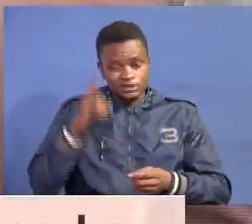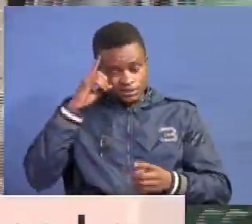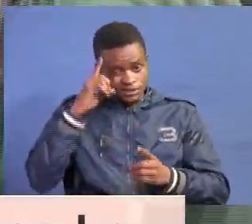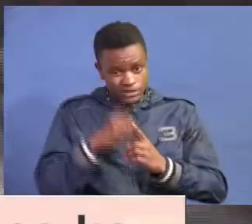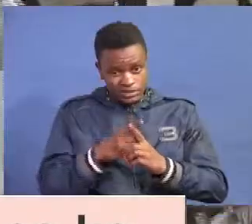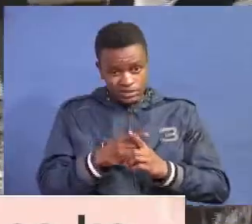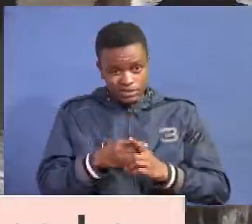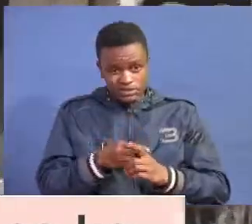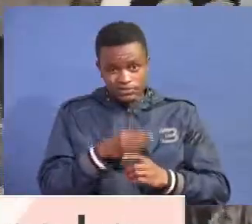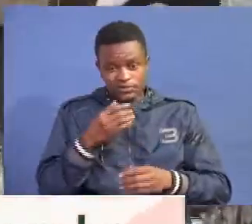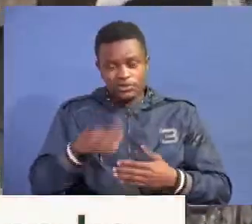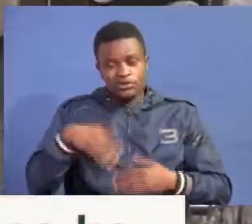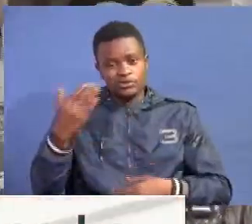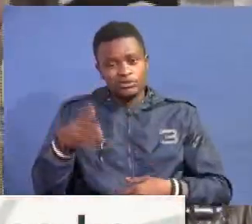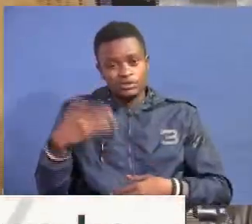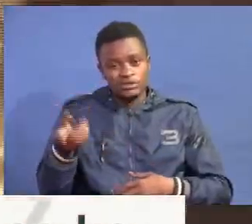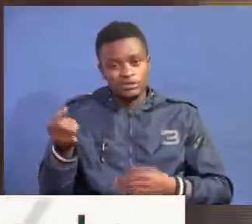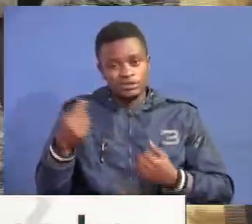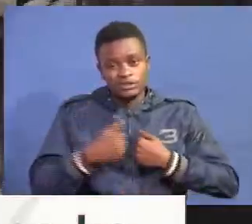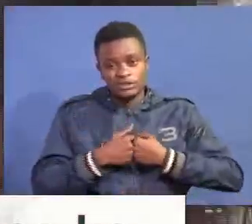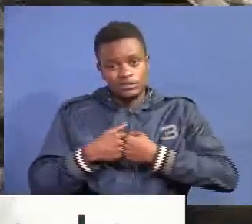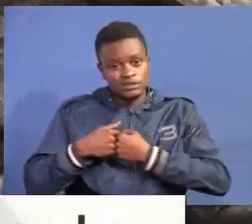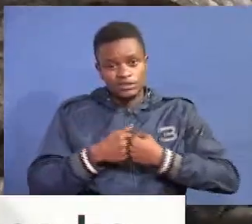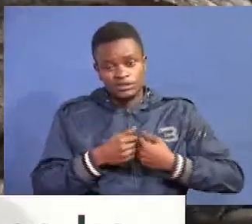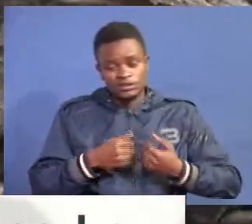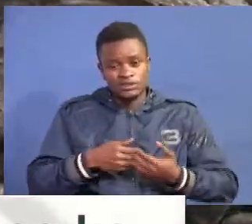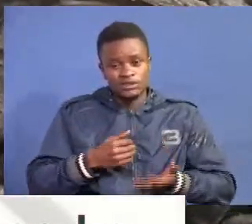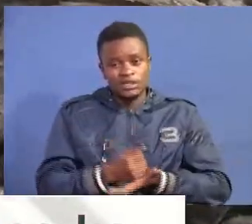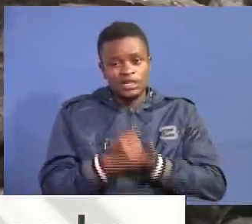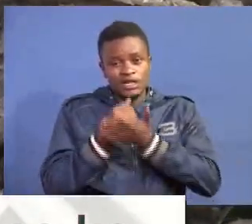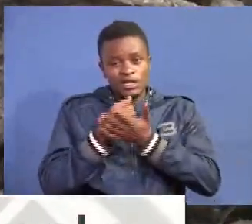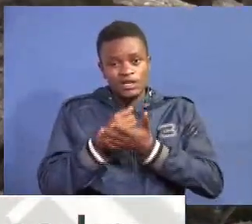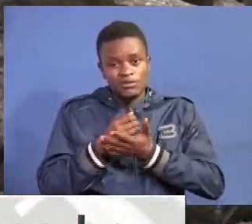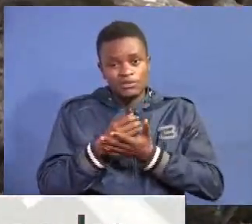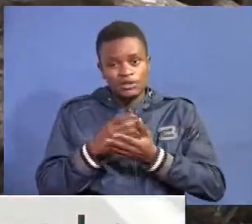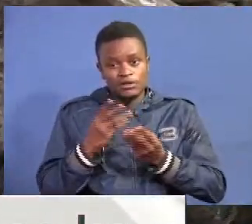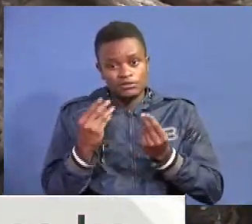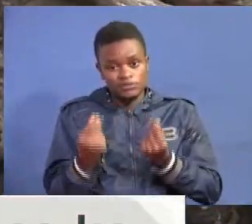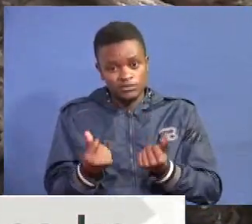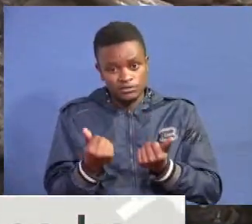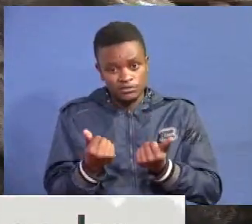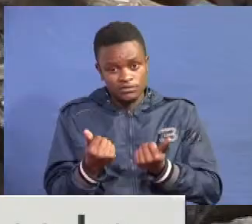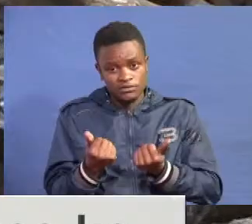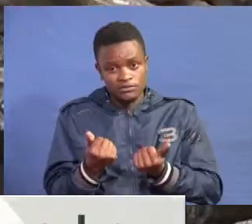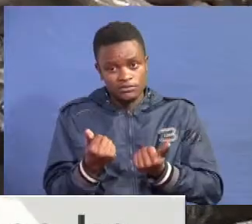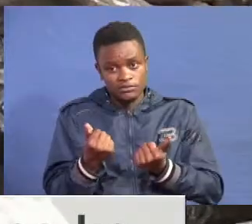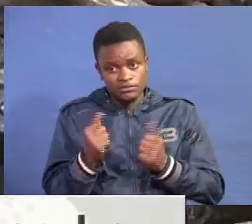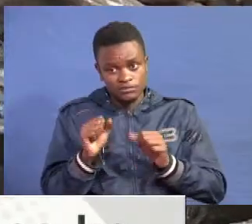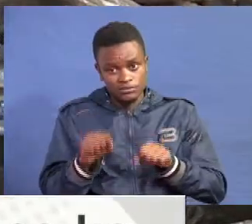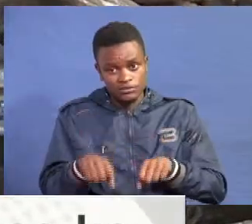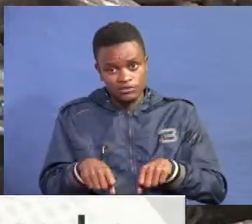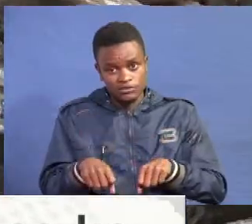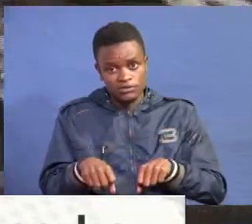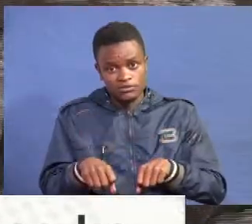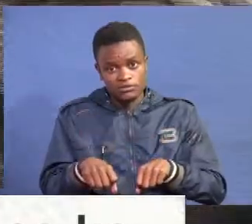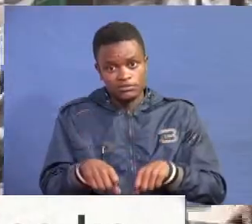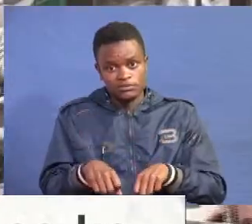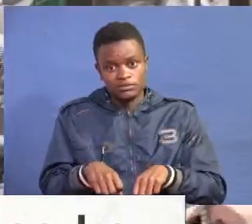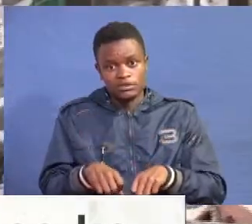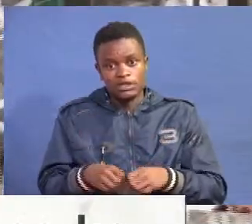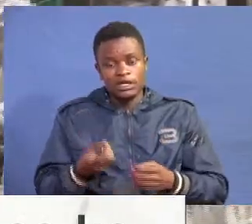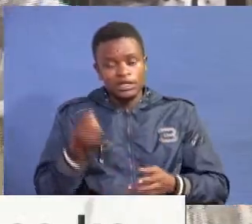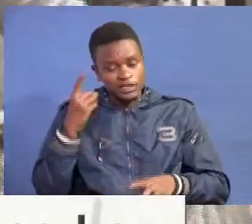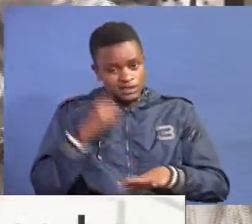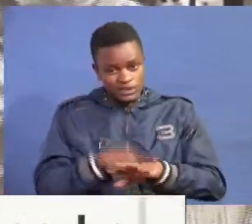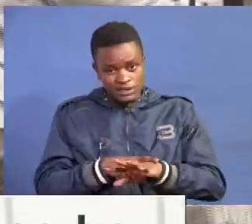day-to-day challenges would help shape solutions that are practical and inclusive. While celebrating